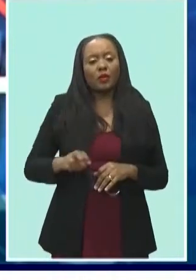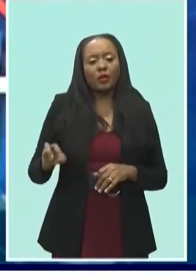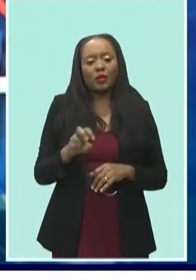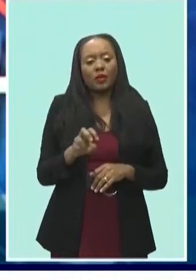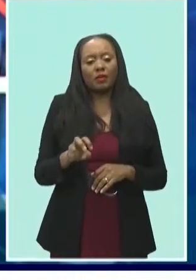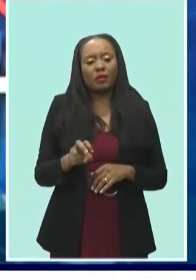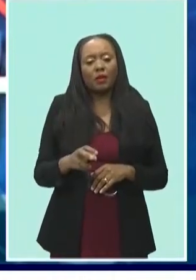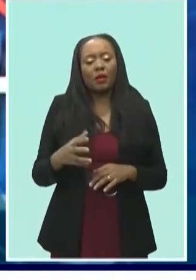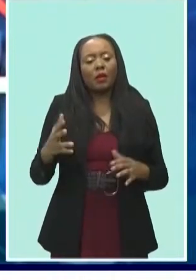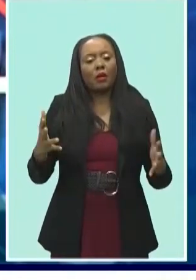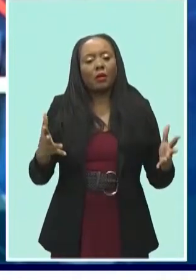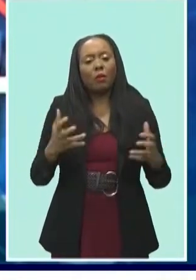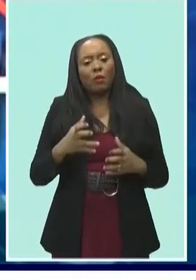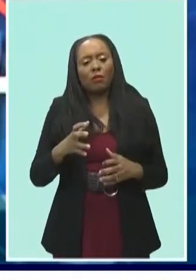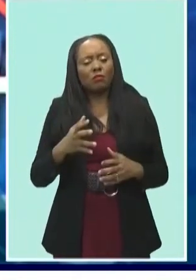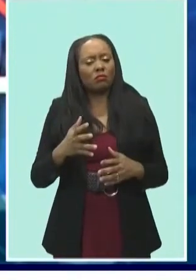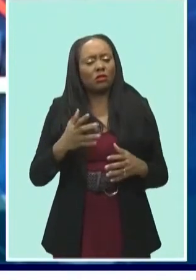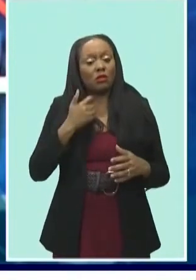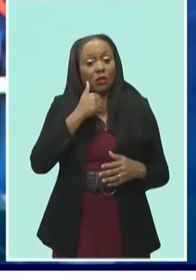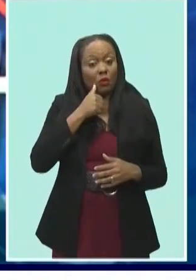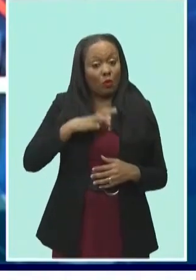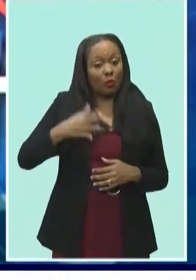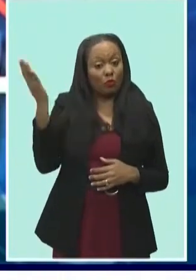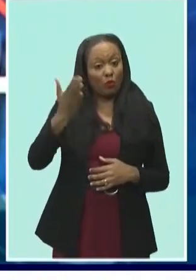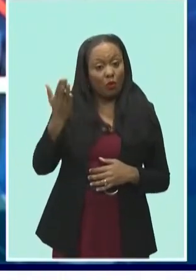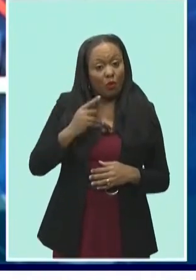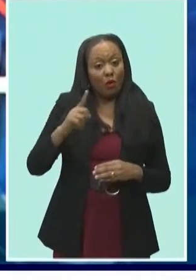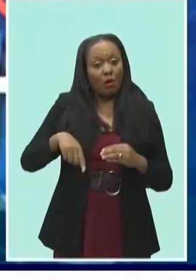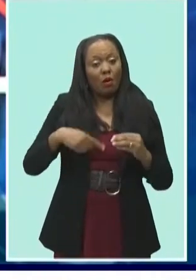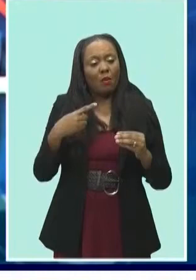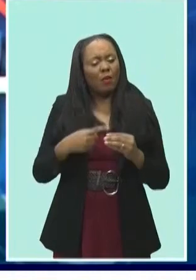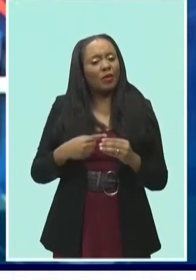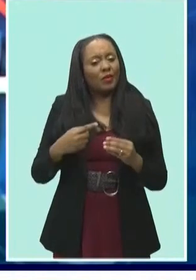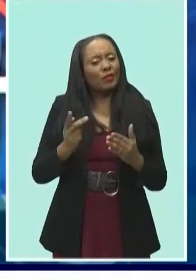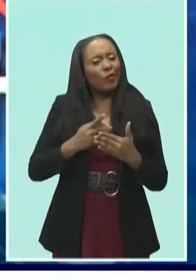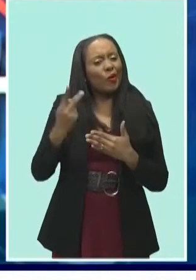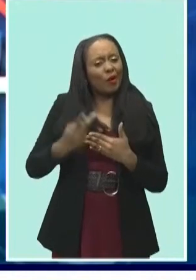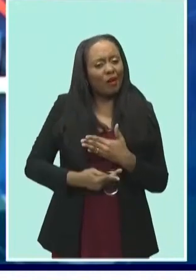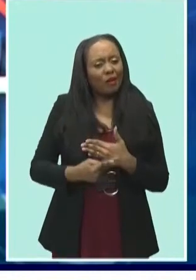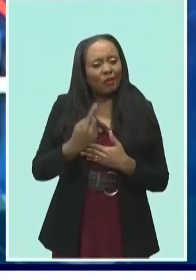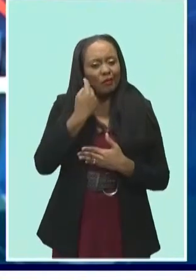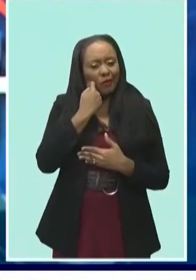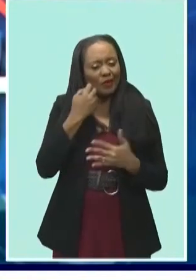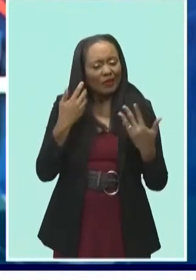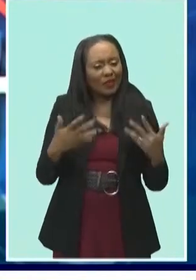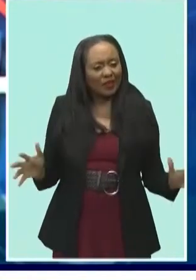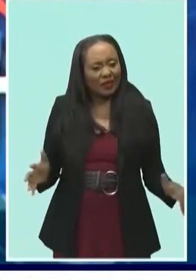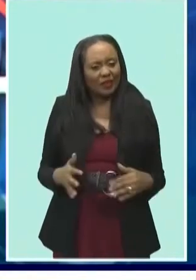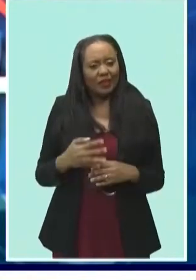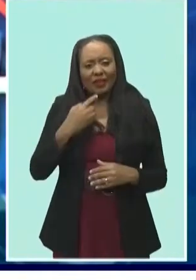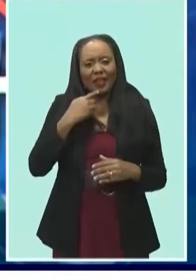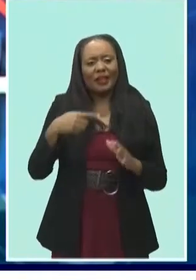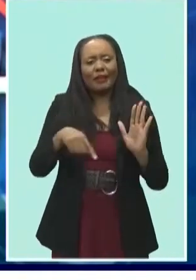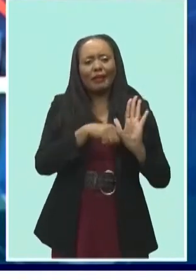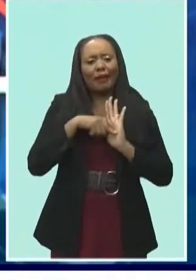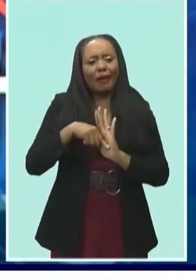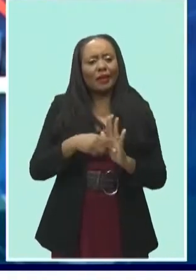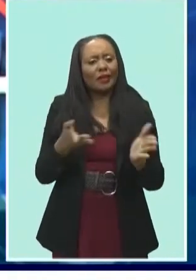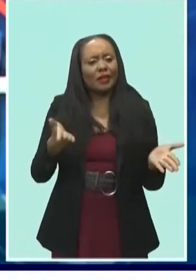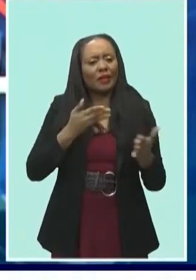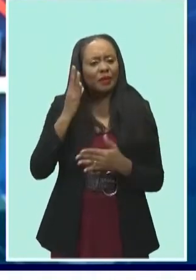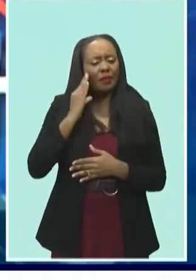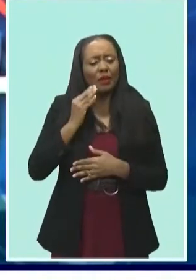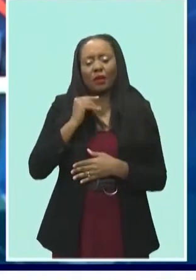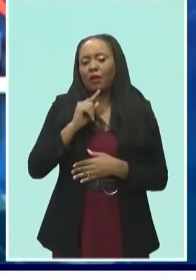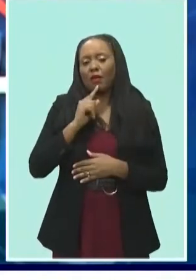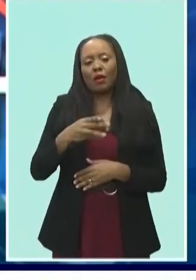Ms. Aline also addressed that certificate ceremony of the heartfelt Guest Care to Welcome the World program. She says a negative service experience